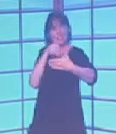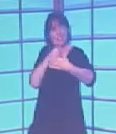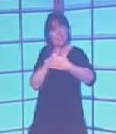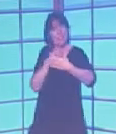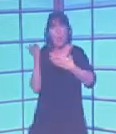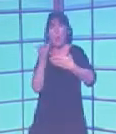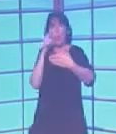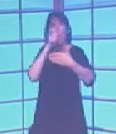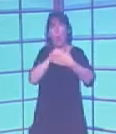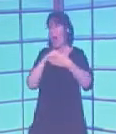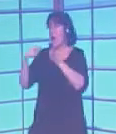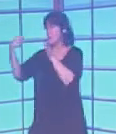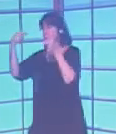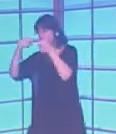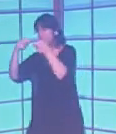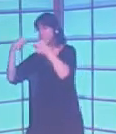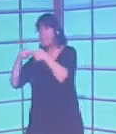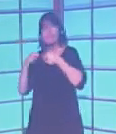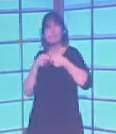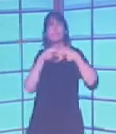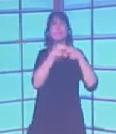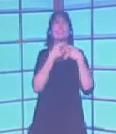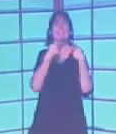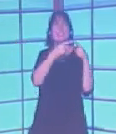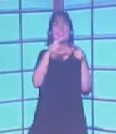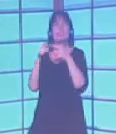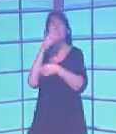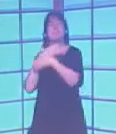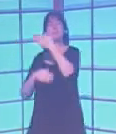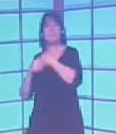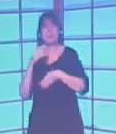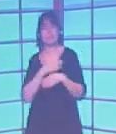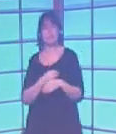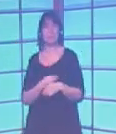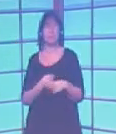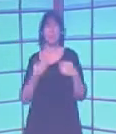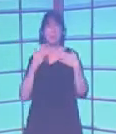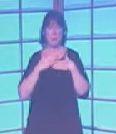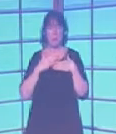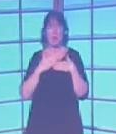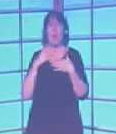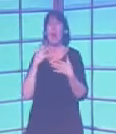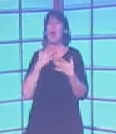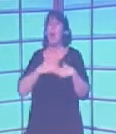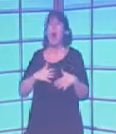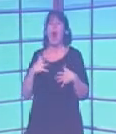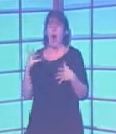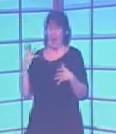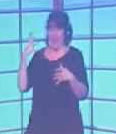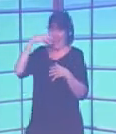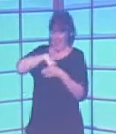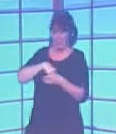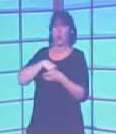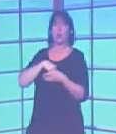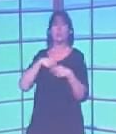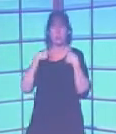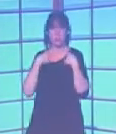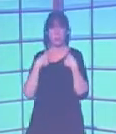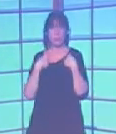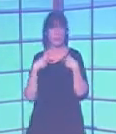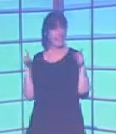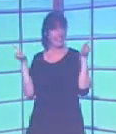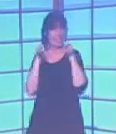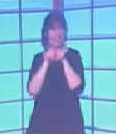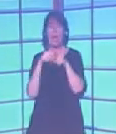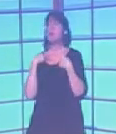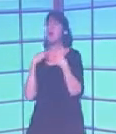asking for inclusion from outside our own little communities, that we also live by the same